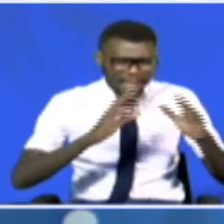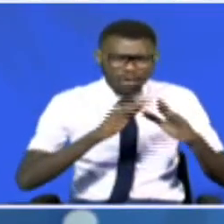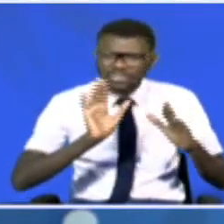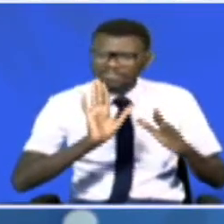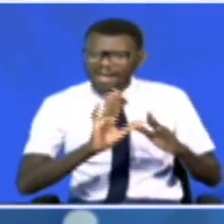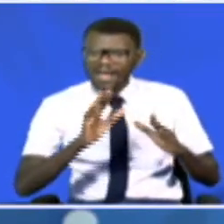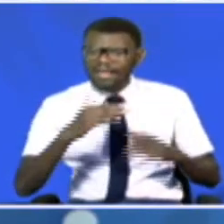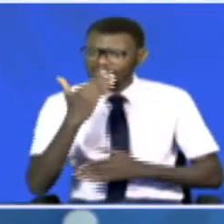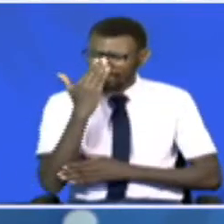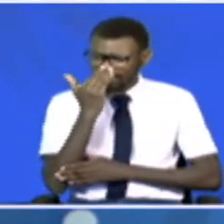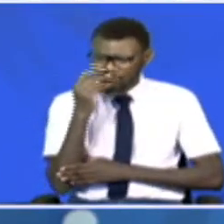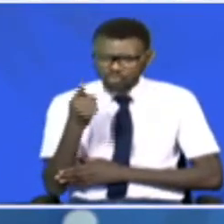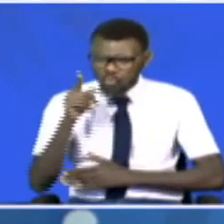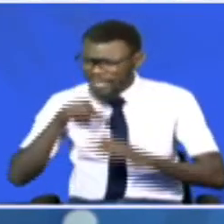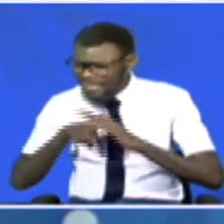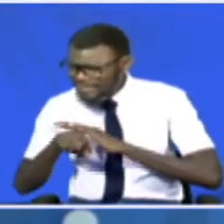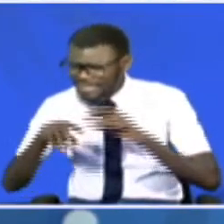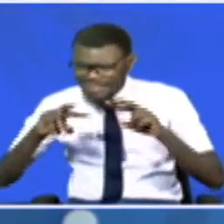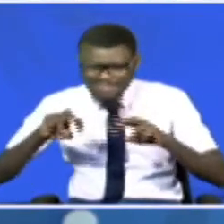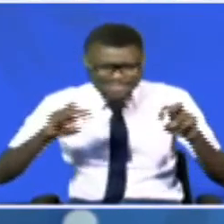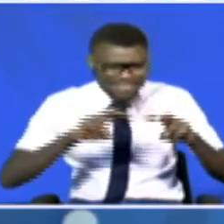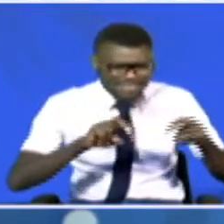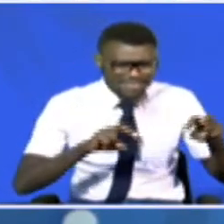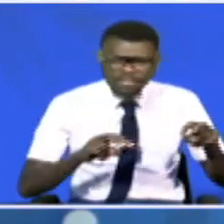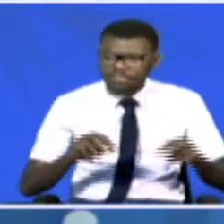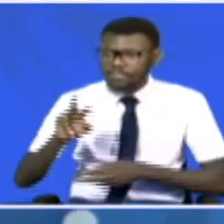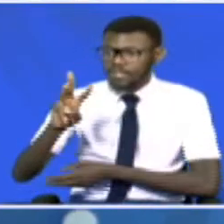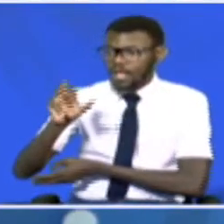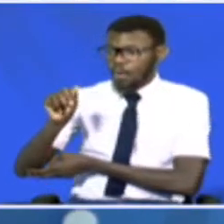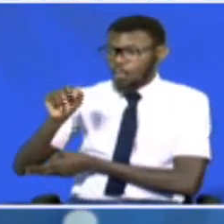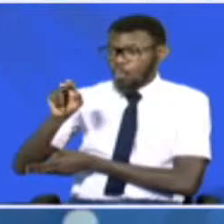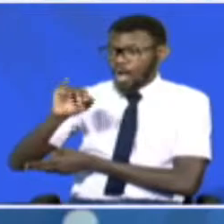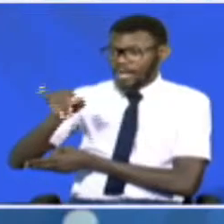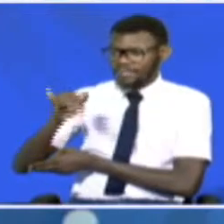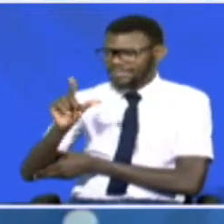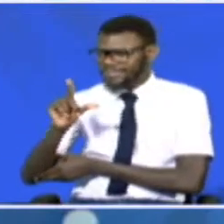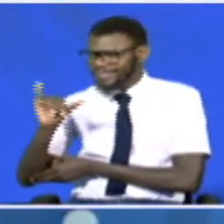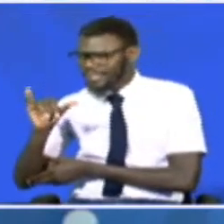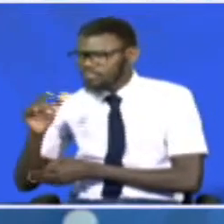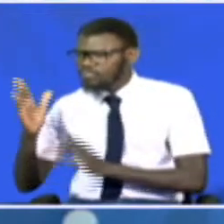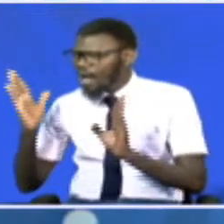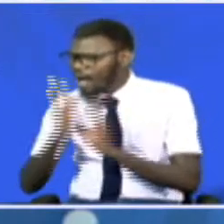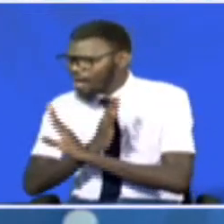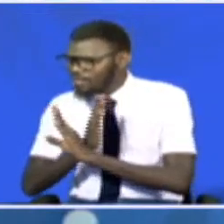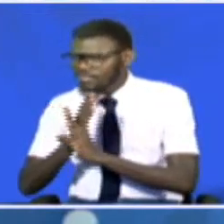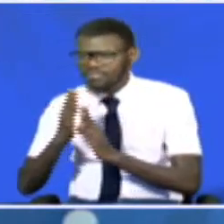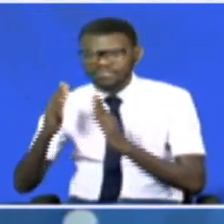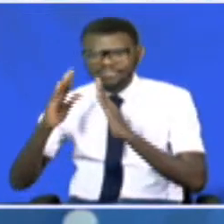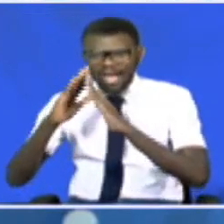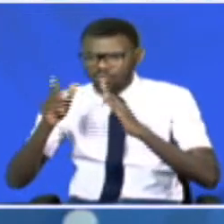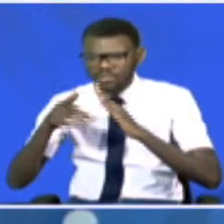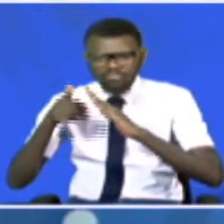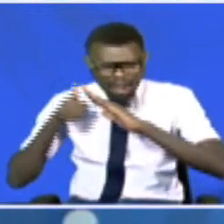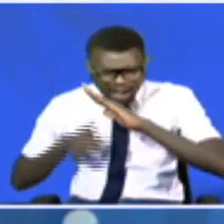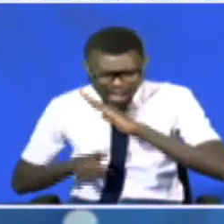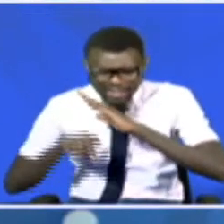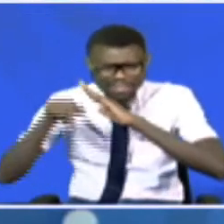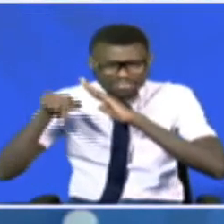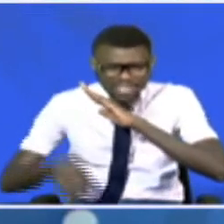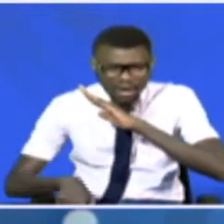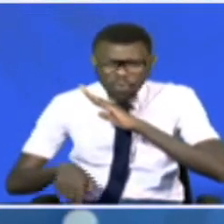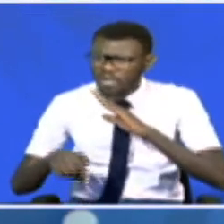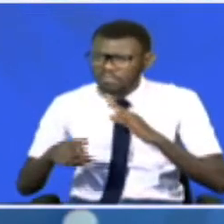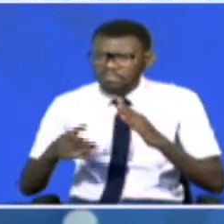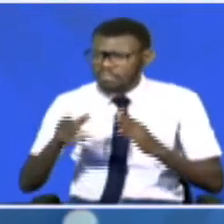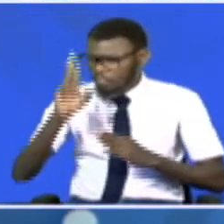for 2 days straight? Is it true that Wanjigi has a bunker and an underground tunnel and that is why police never found him?